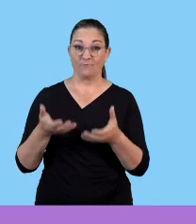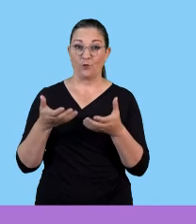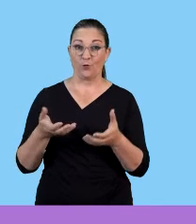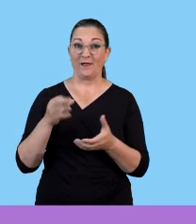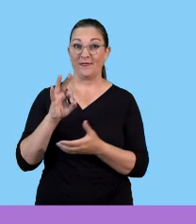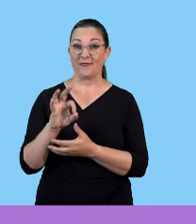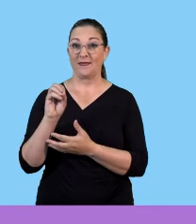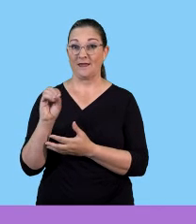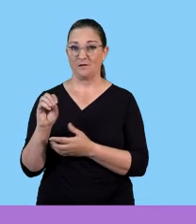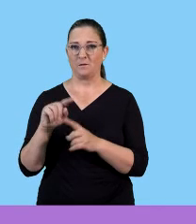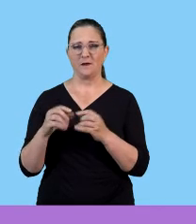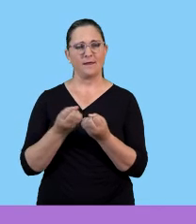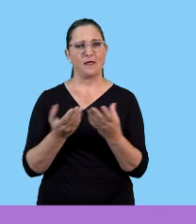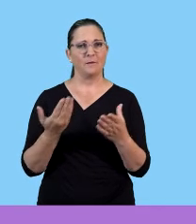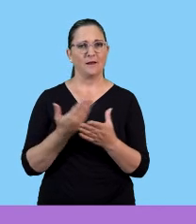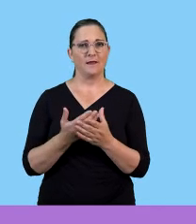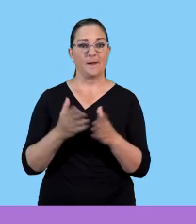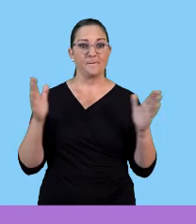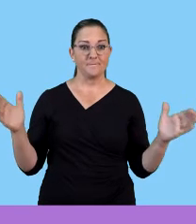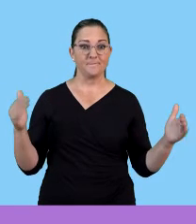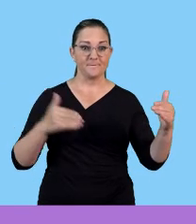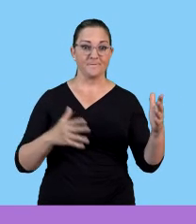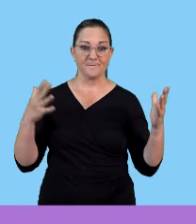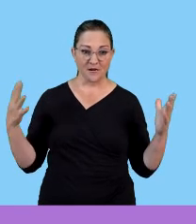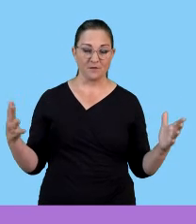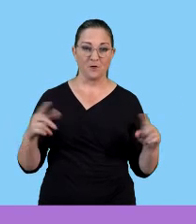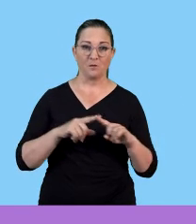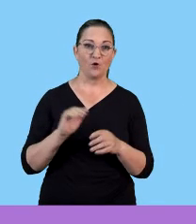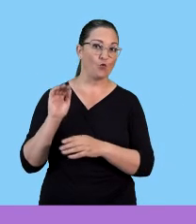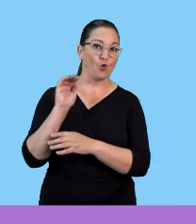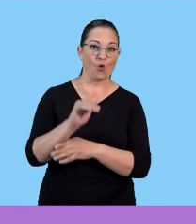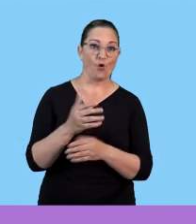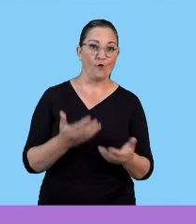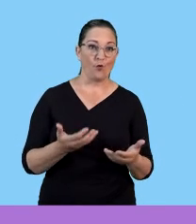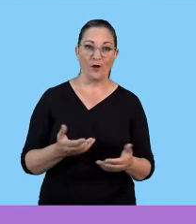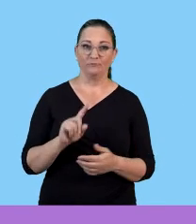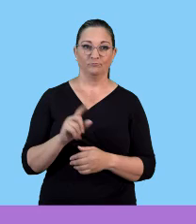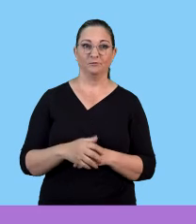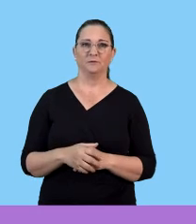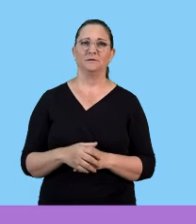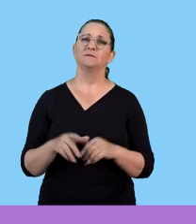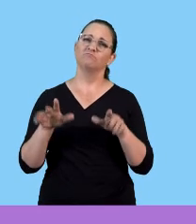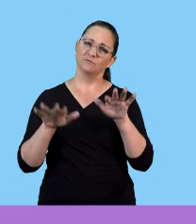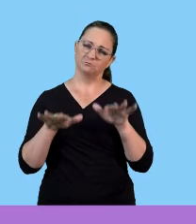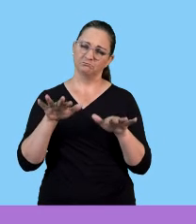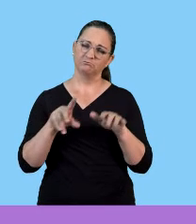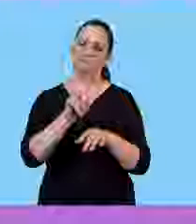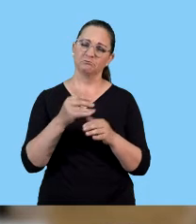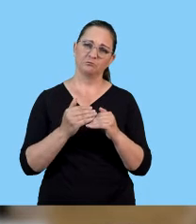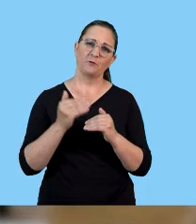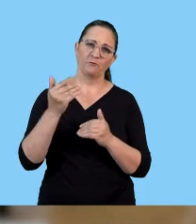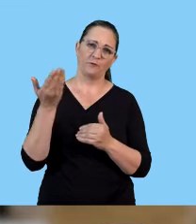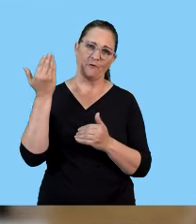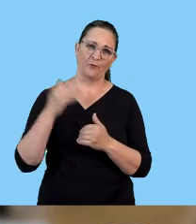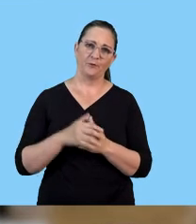cans can Sipho pack into the big box without exceeding the weight limit? All right, similar to the